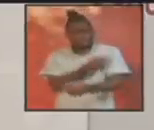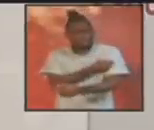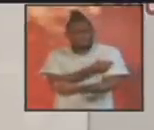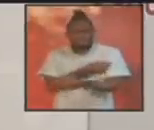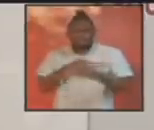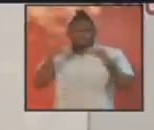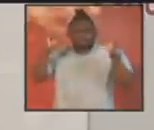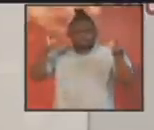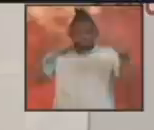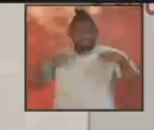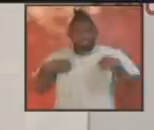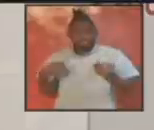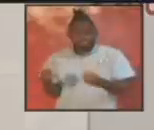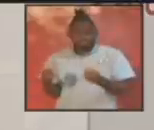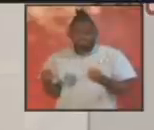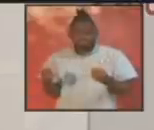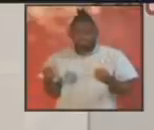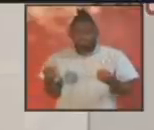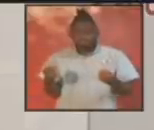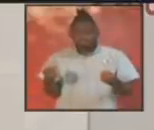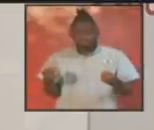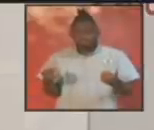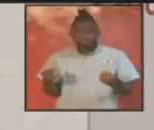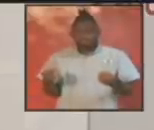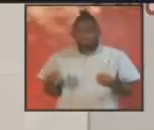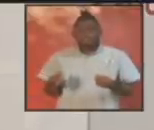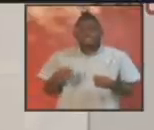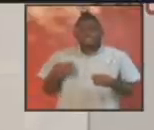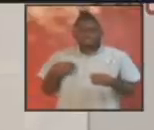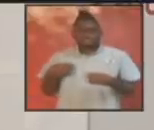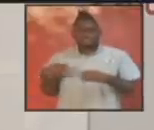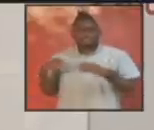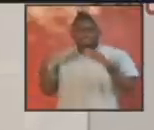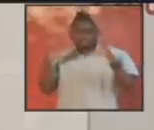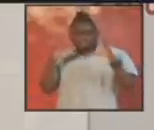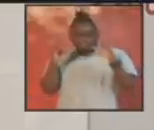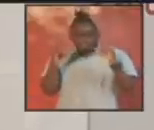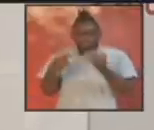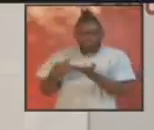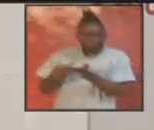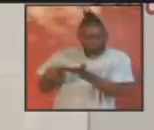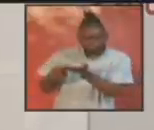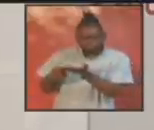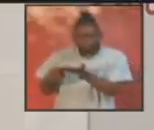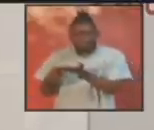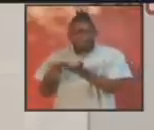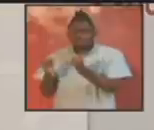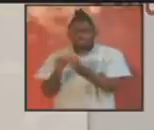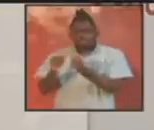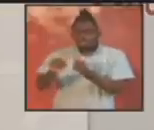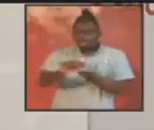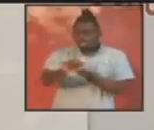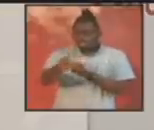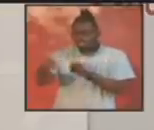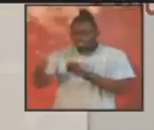engaged in significant bilateral discussions with companies.